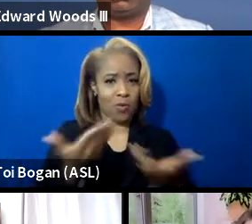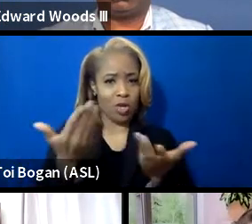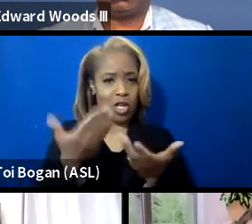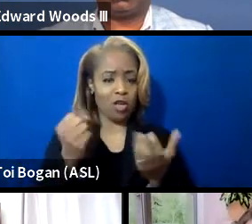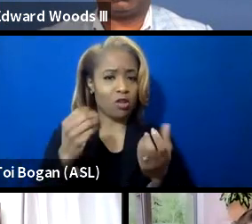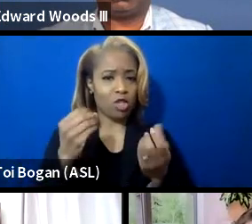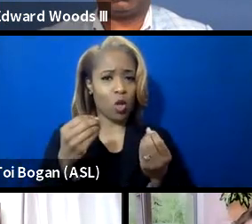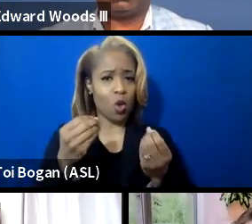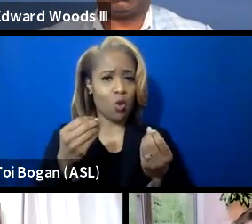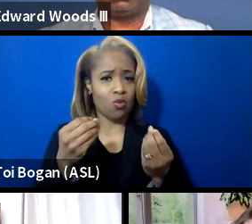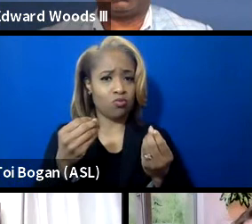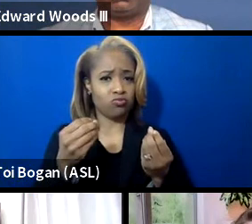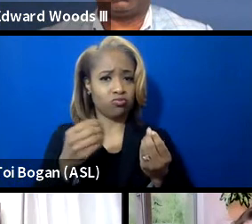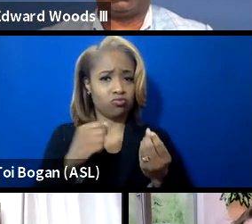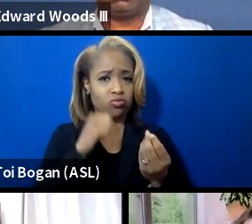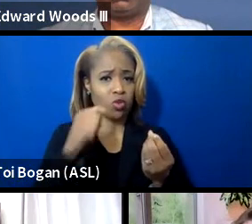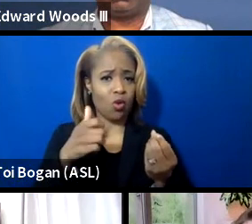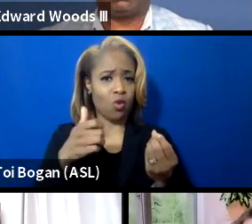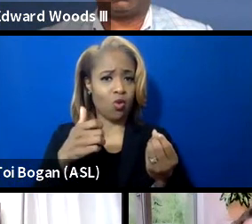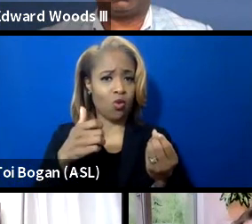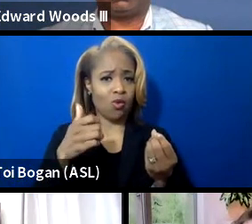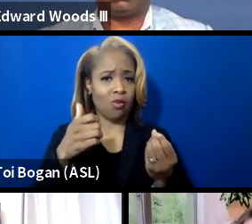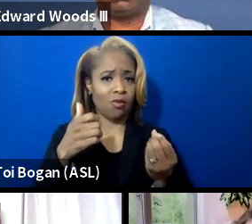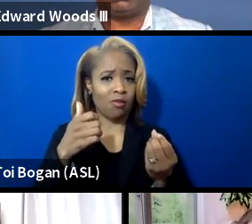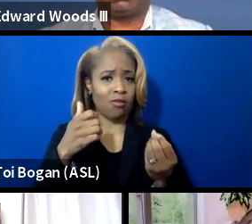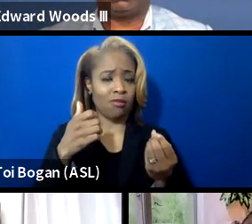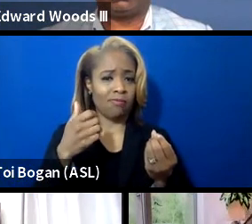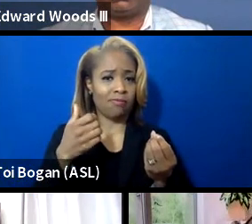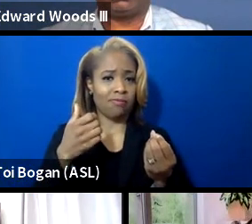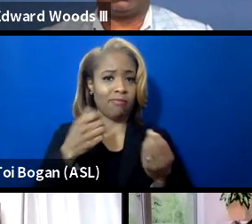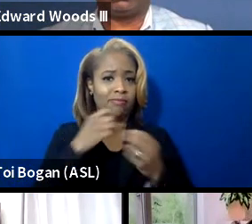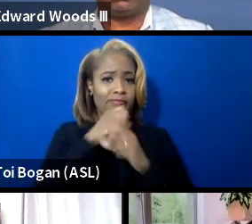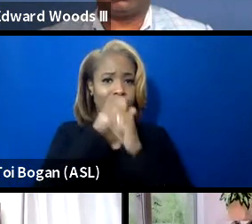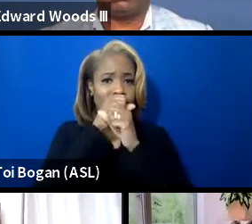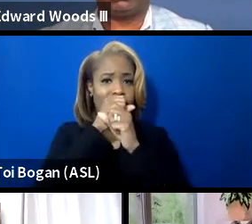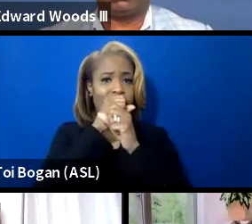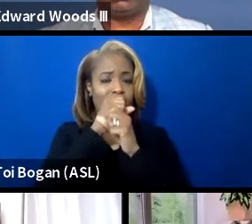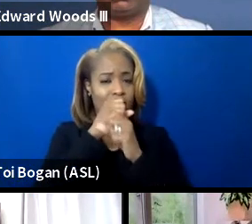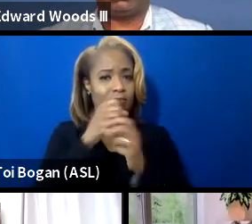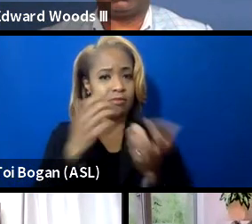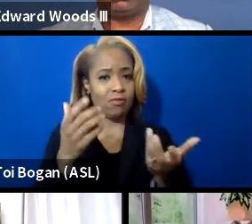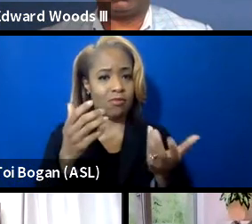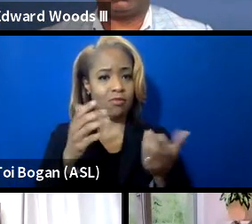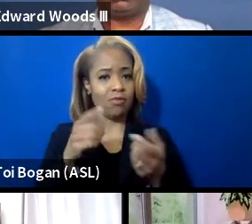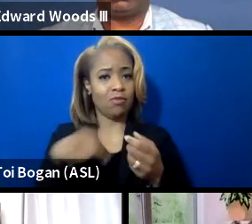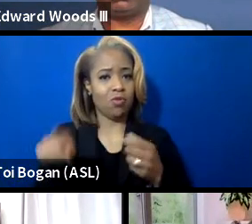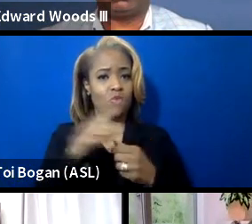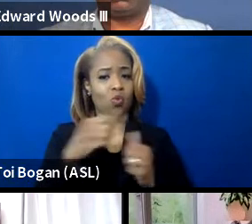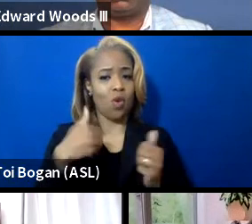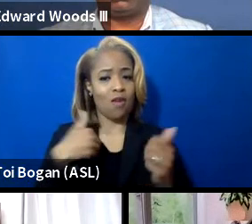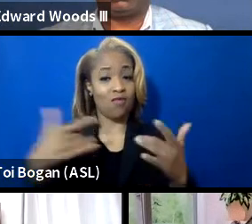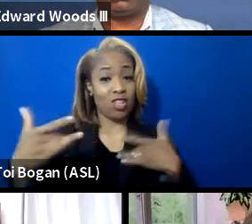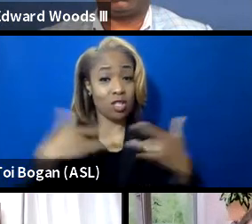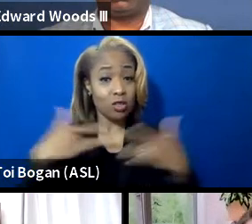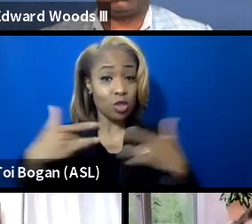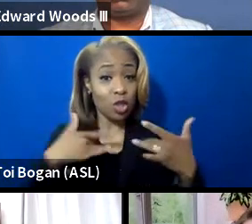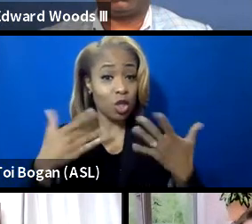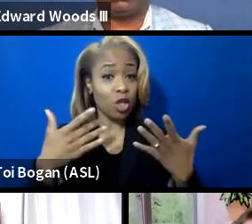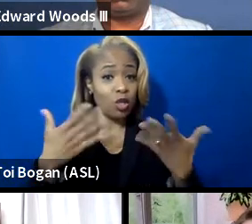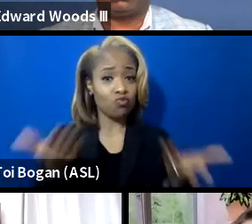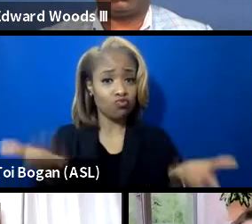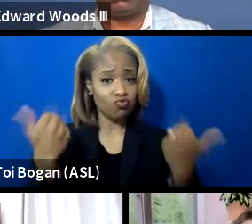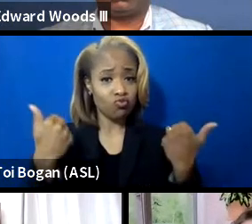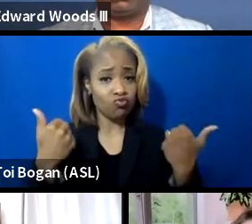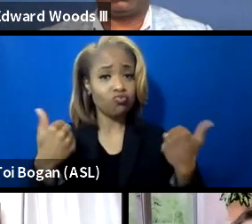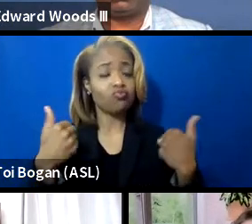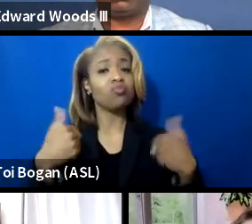So don't hold back. You have a concern, let's hear it.